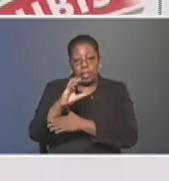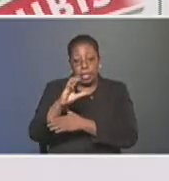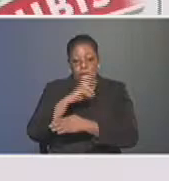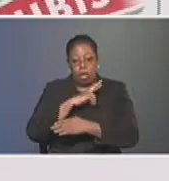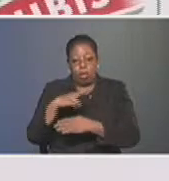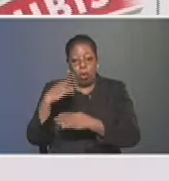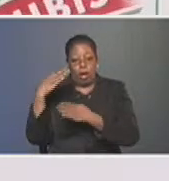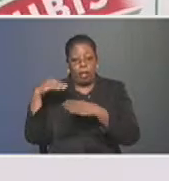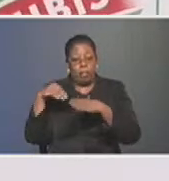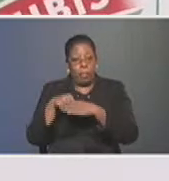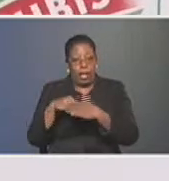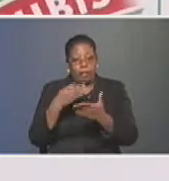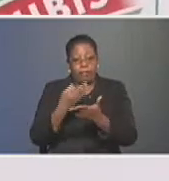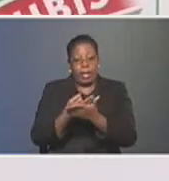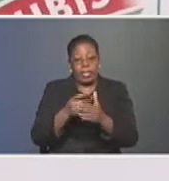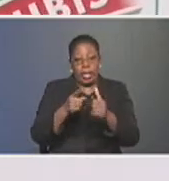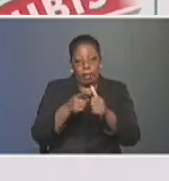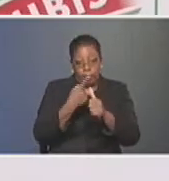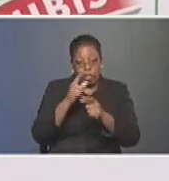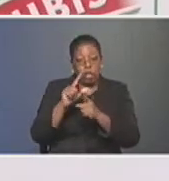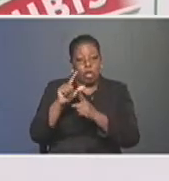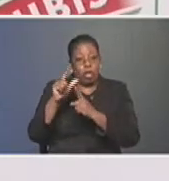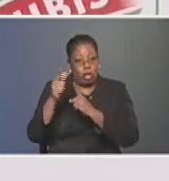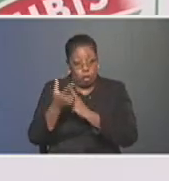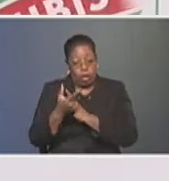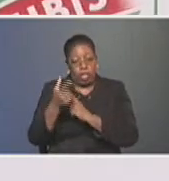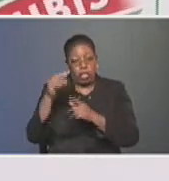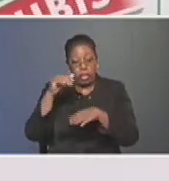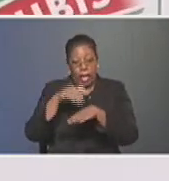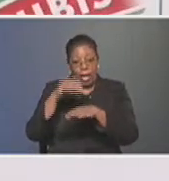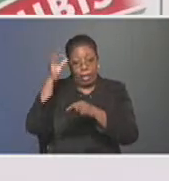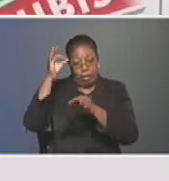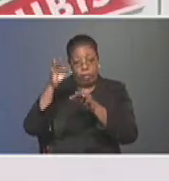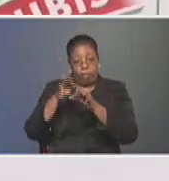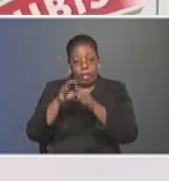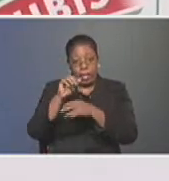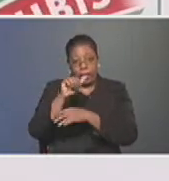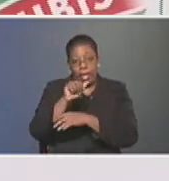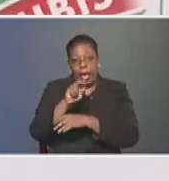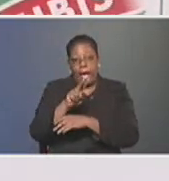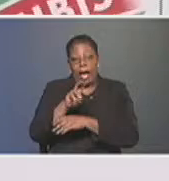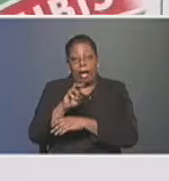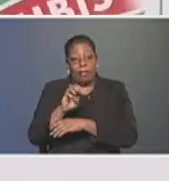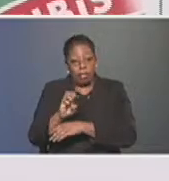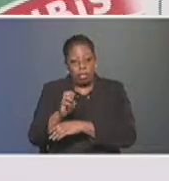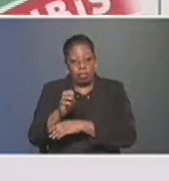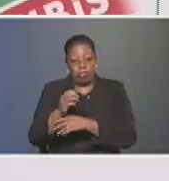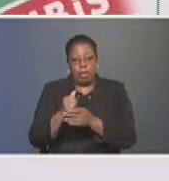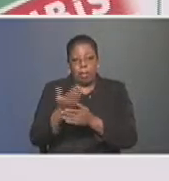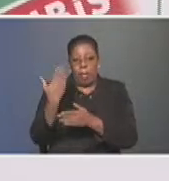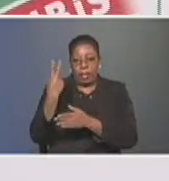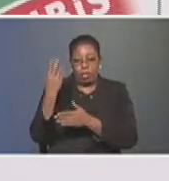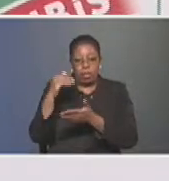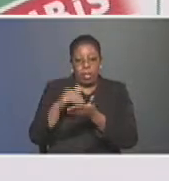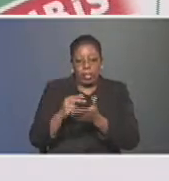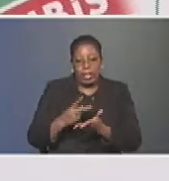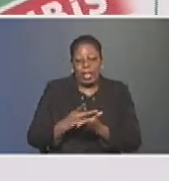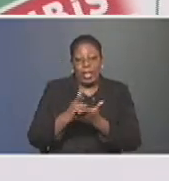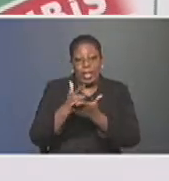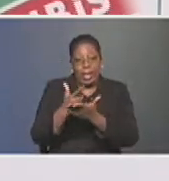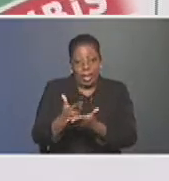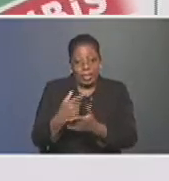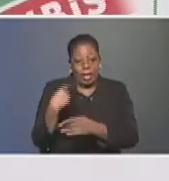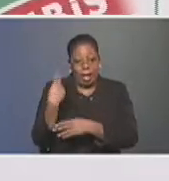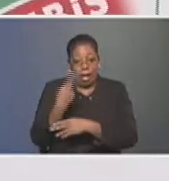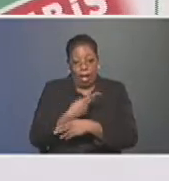Limited financed the opening of our first location at Faith Avenue back in 2000. They lent us $150,000